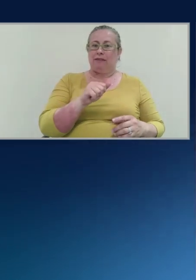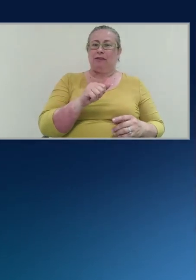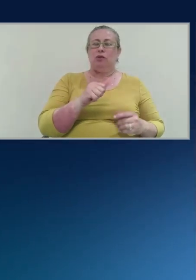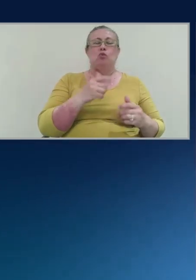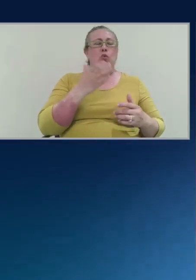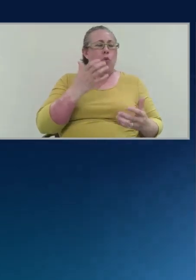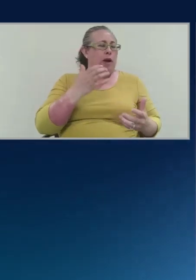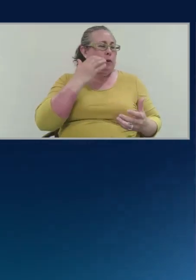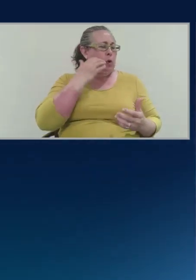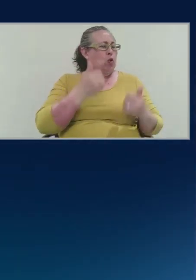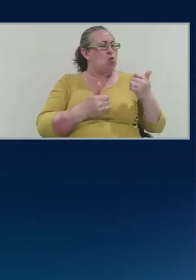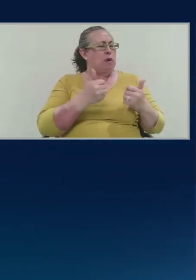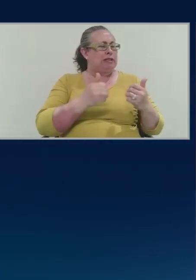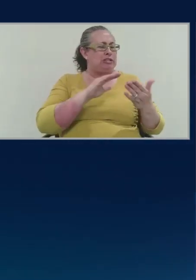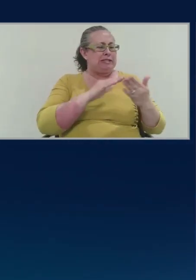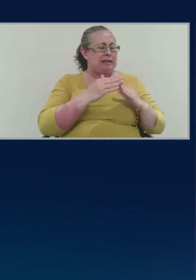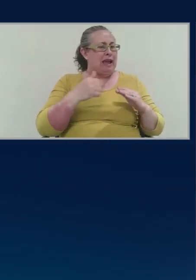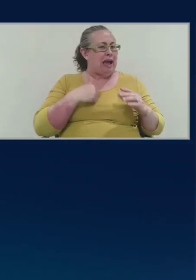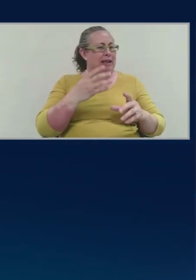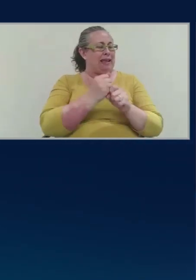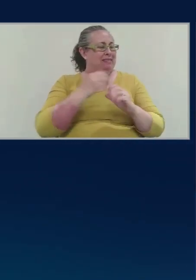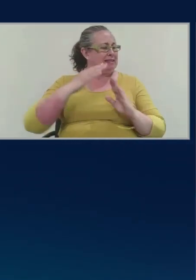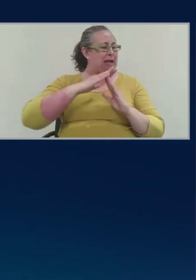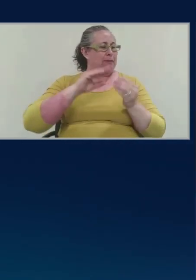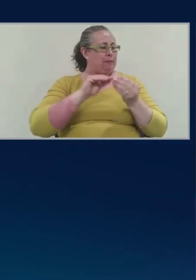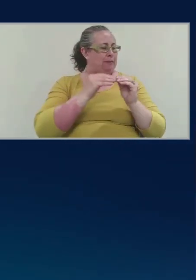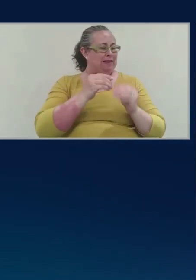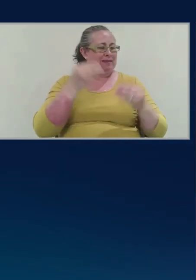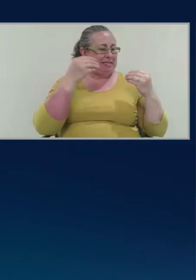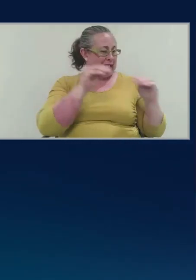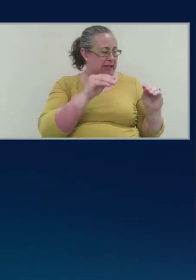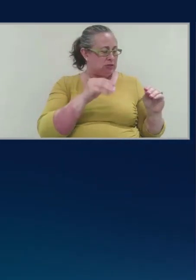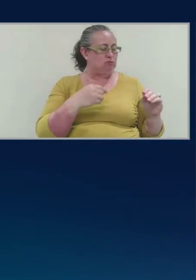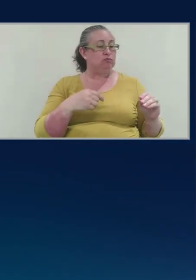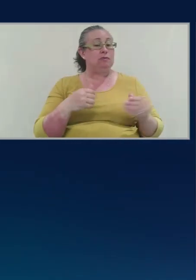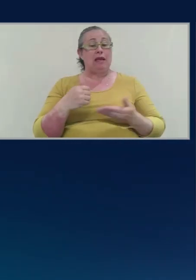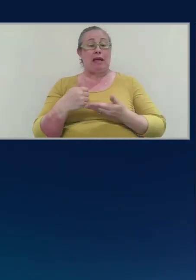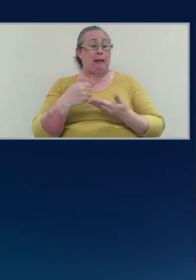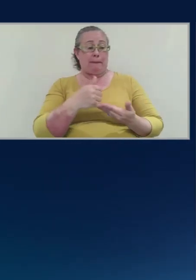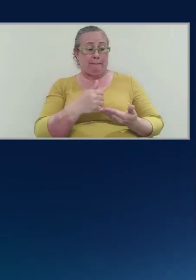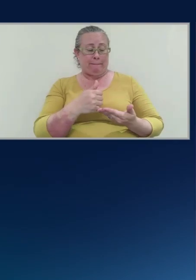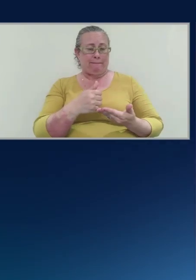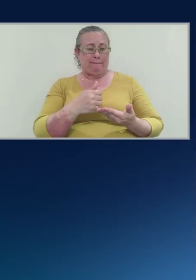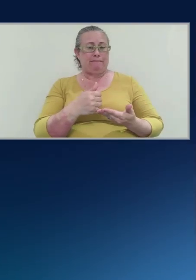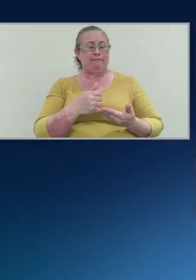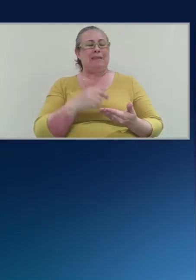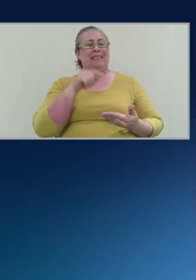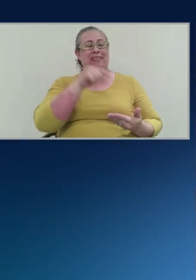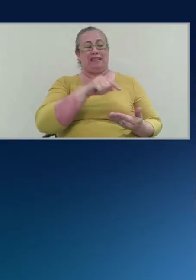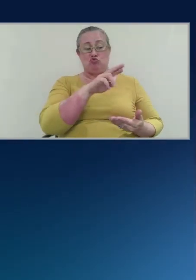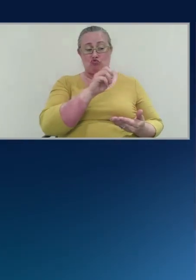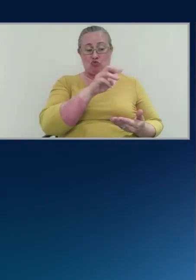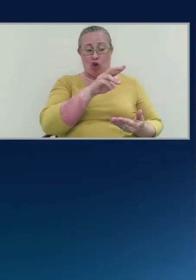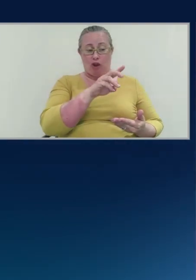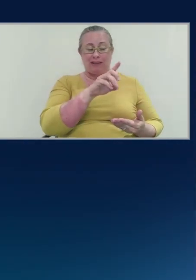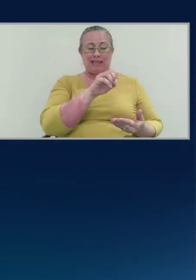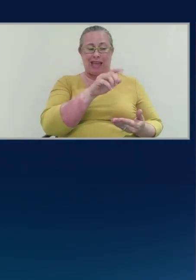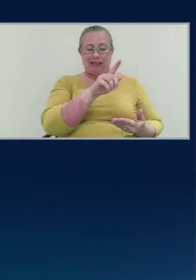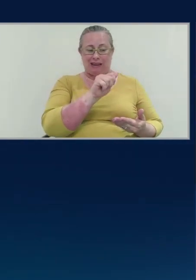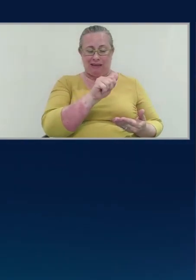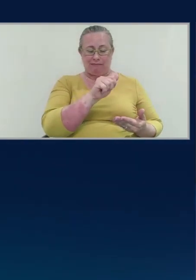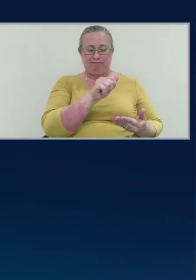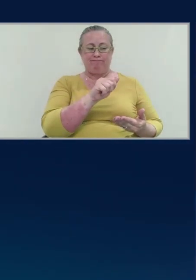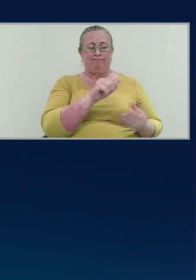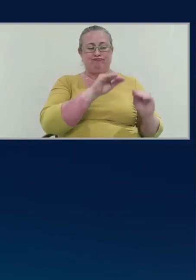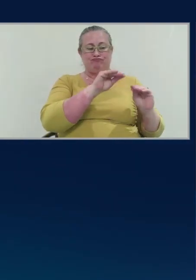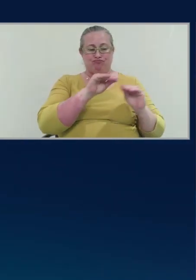getting the maximum number of sales? Okay, So what Glue helps you do is, it helps you take this raw data, and let's say you can ingest it into